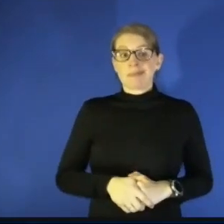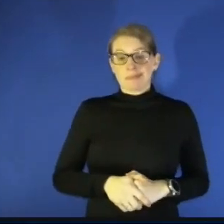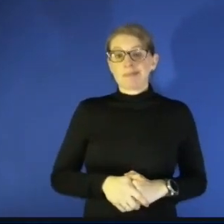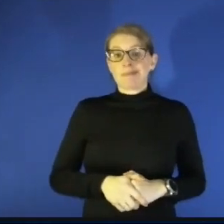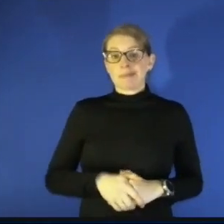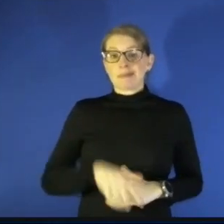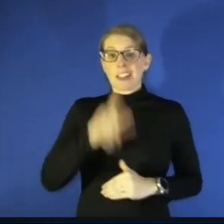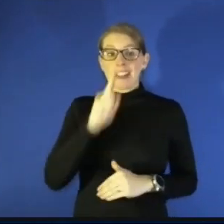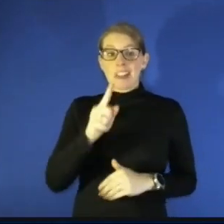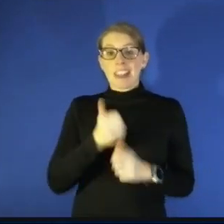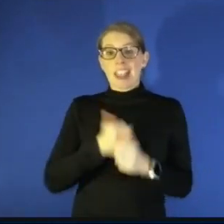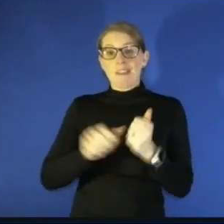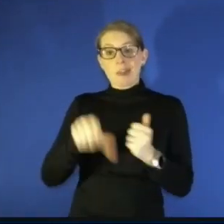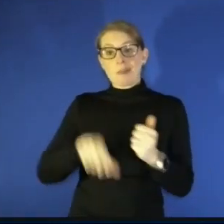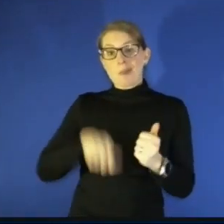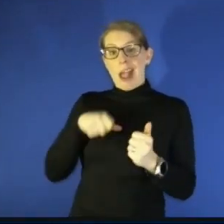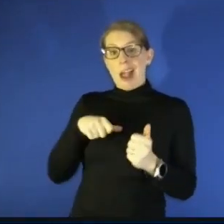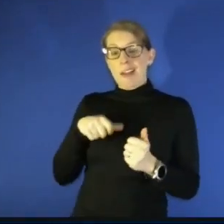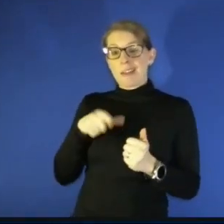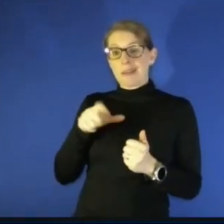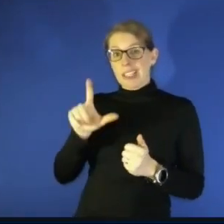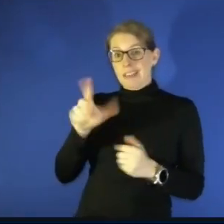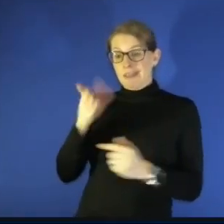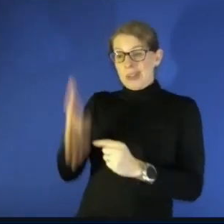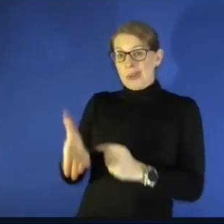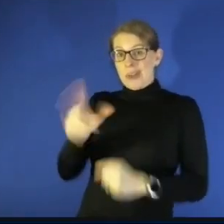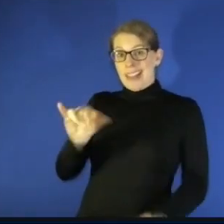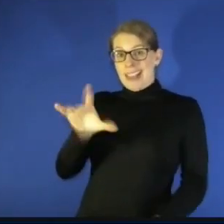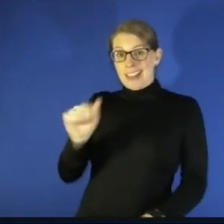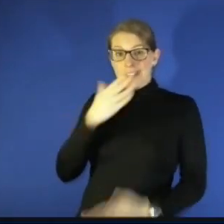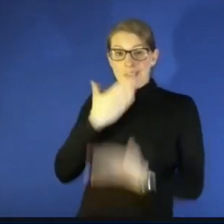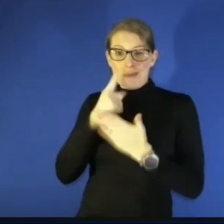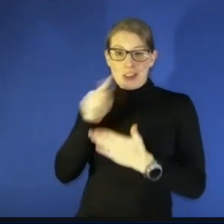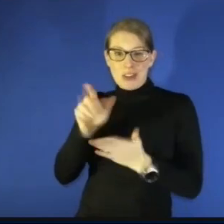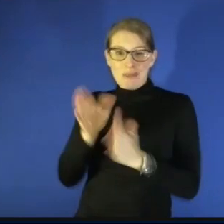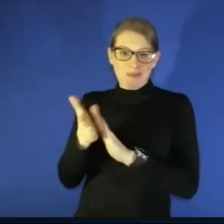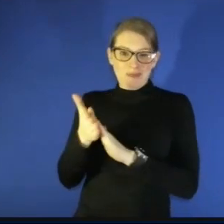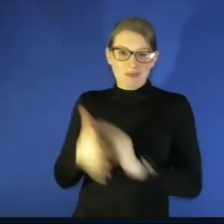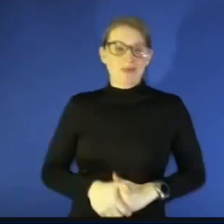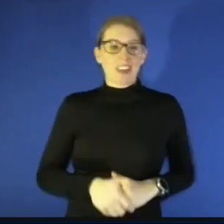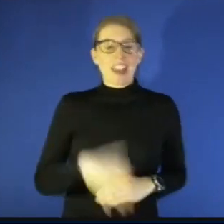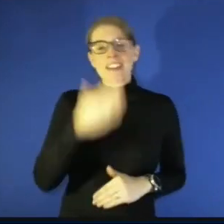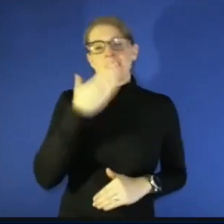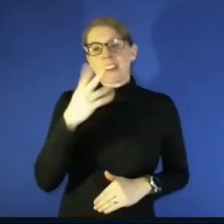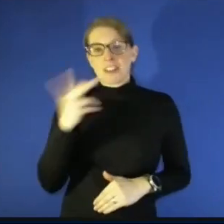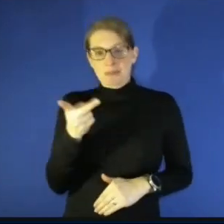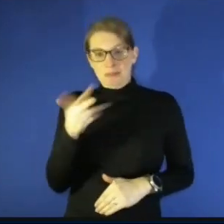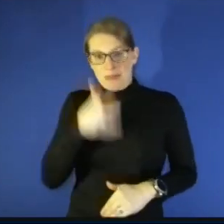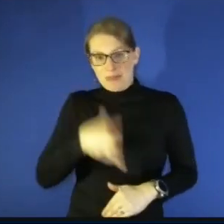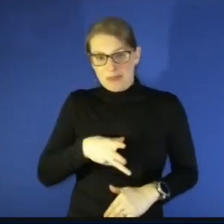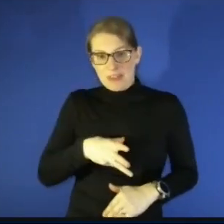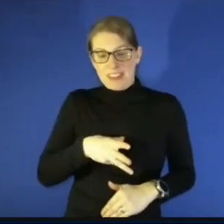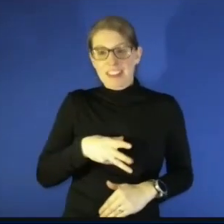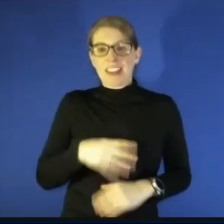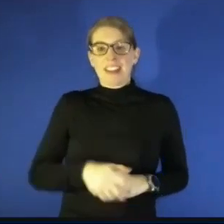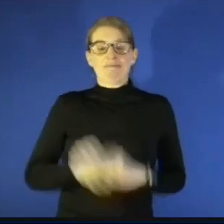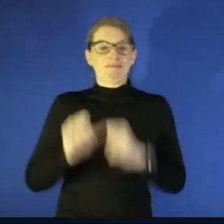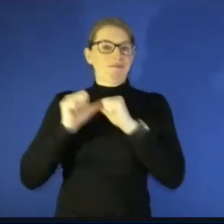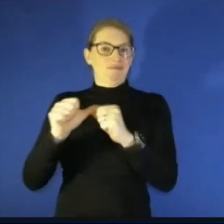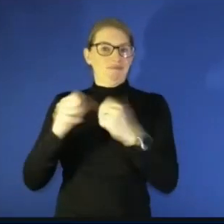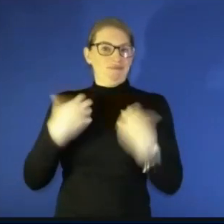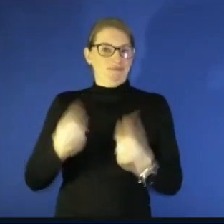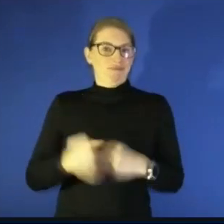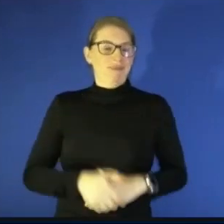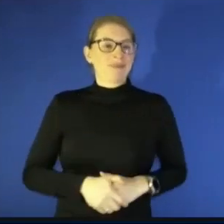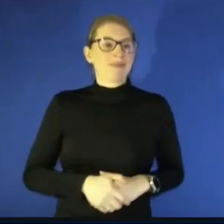so proud of what you've done, Layla. Good for you. Thank you, ladies, for being with us this morning. Be well. Dr. Ebersole, just final thoughts.